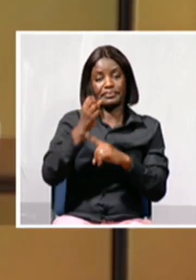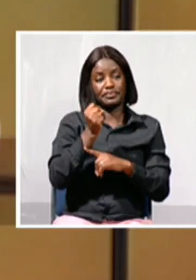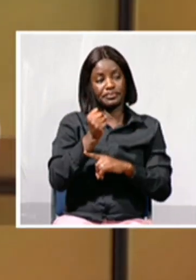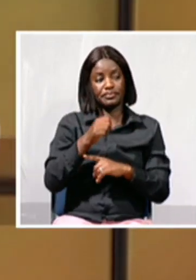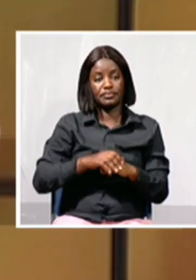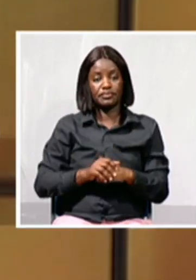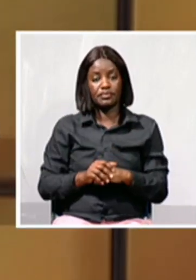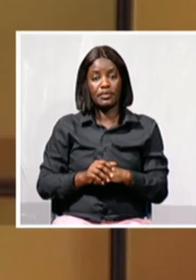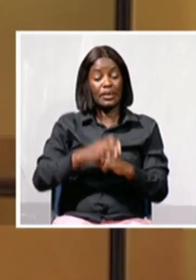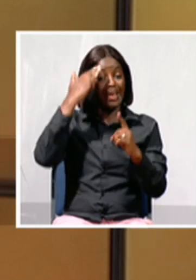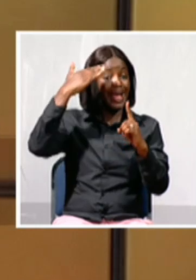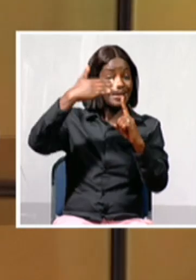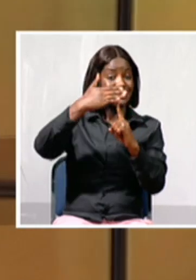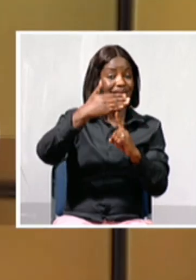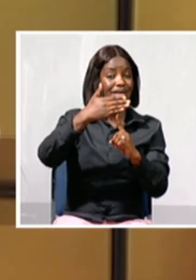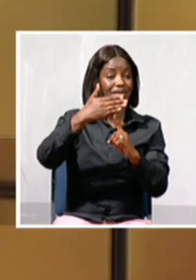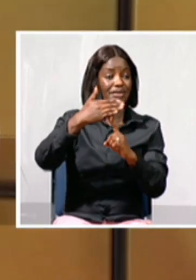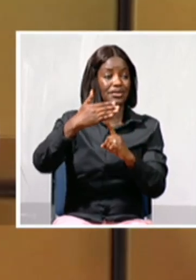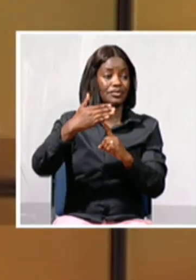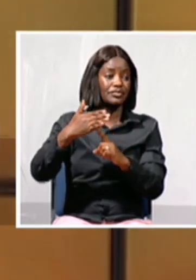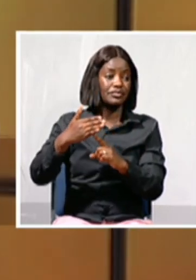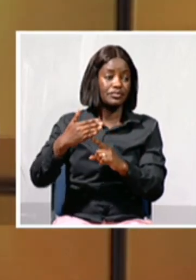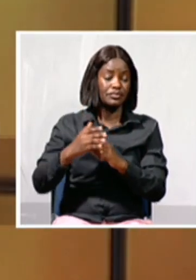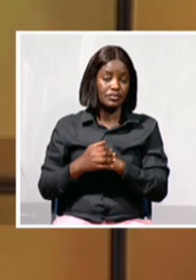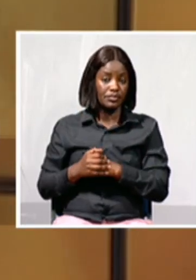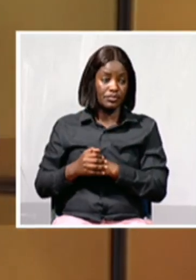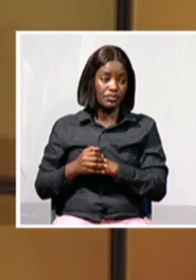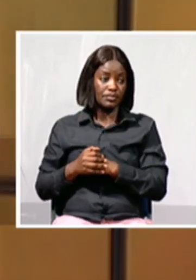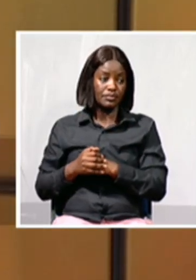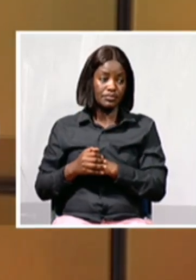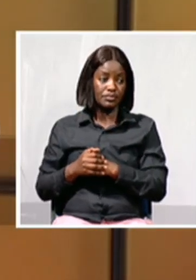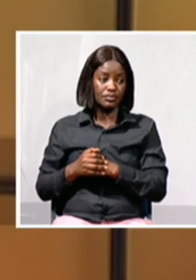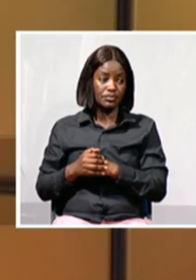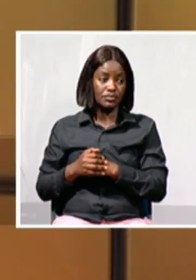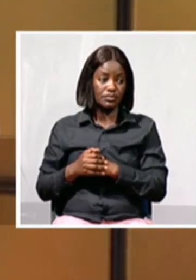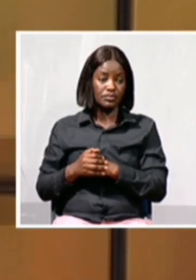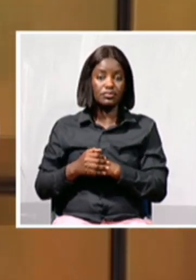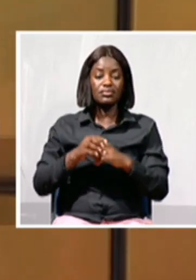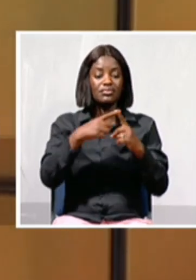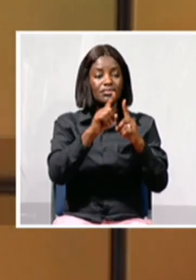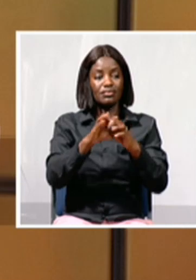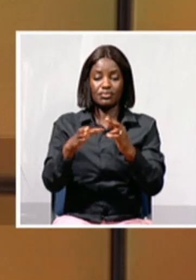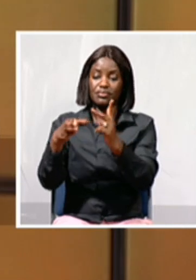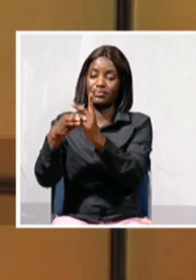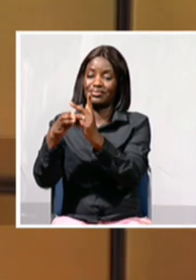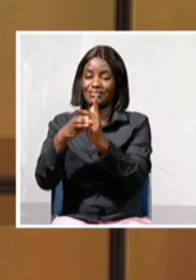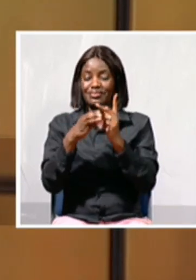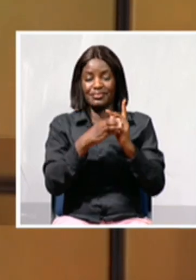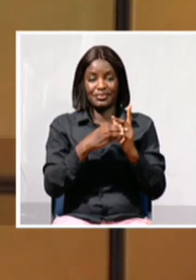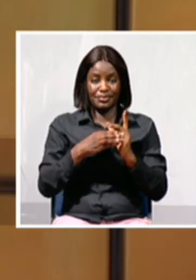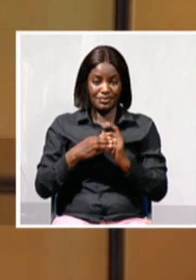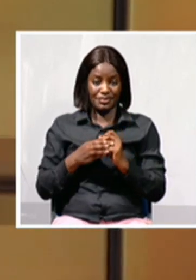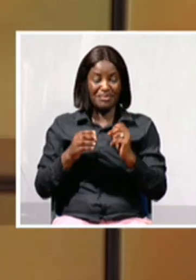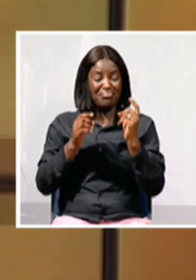is to ensure that in your constituency you reach at least all the communities in your constituencies within that specific